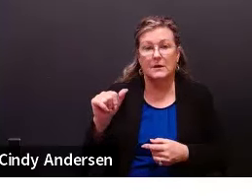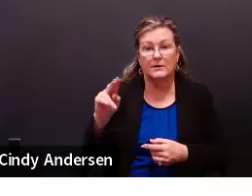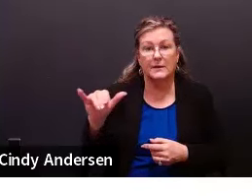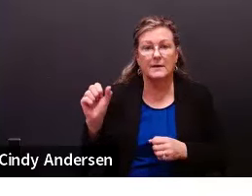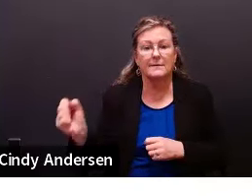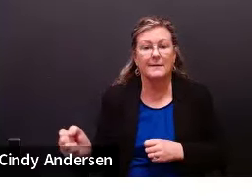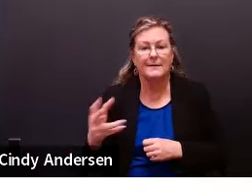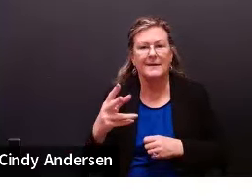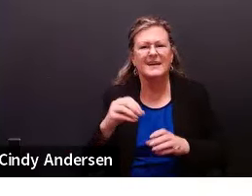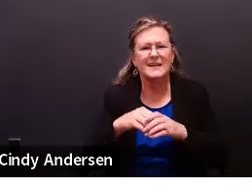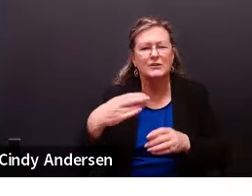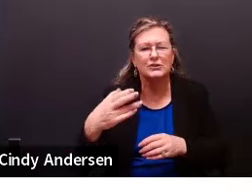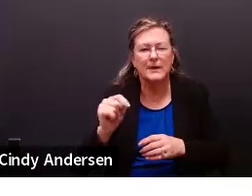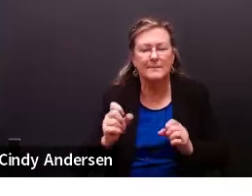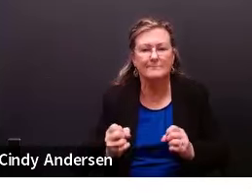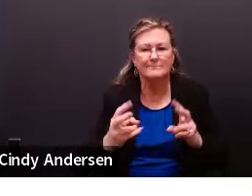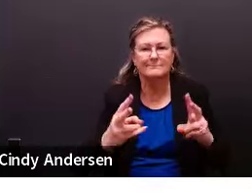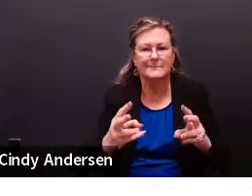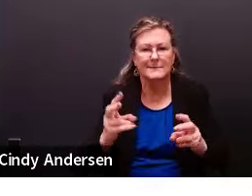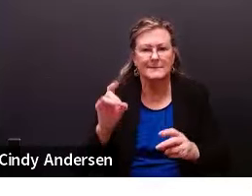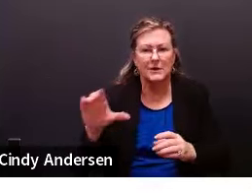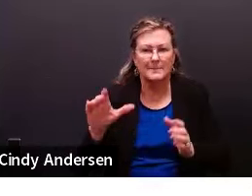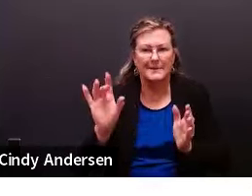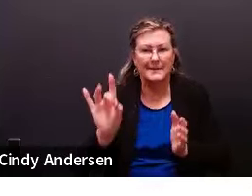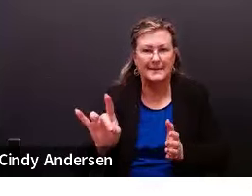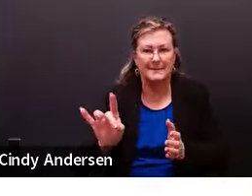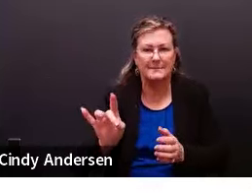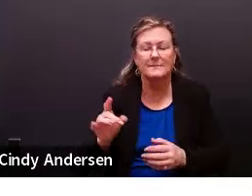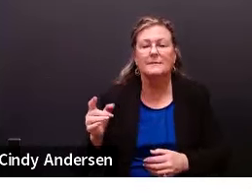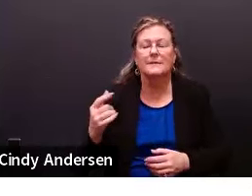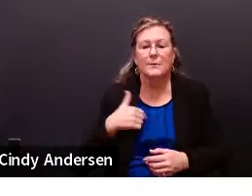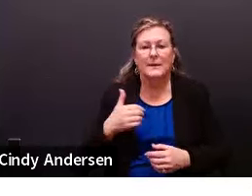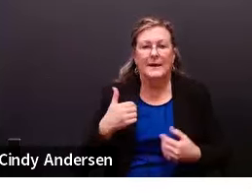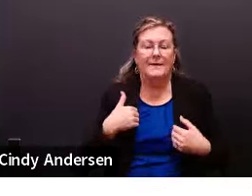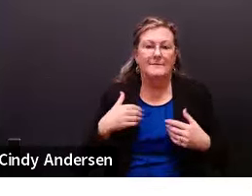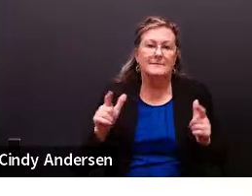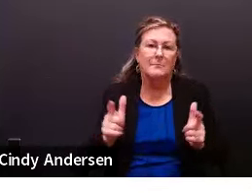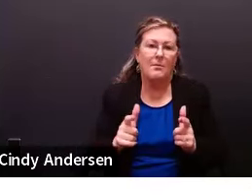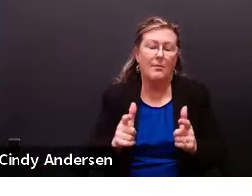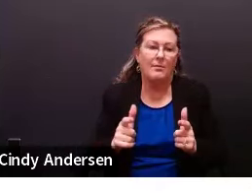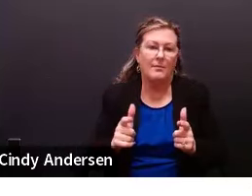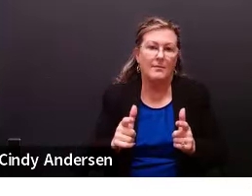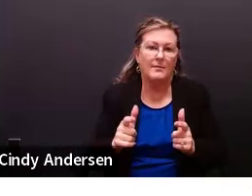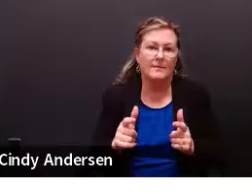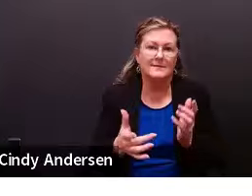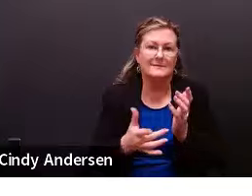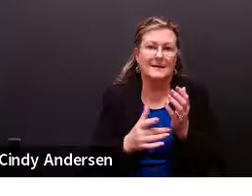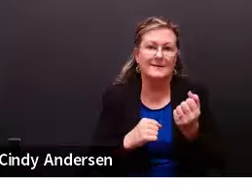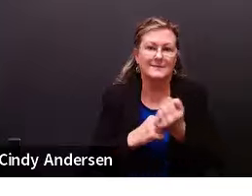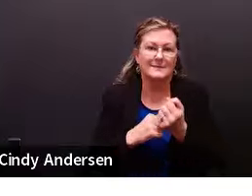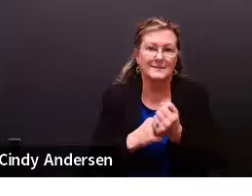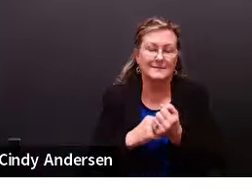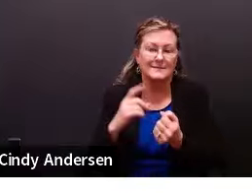chat. We have a small technical